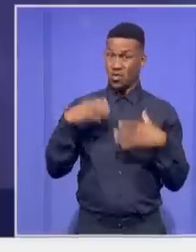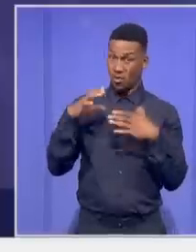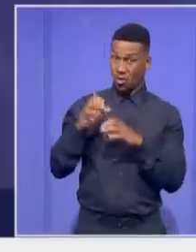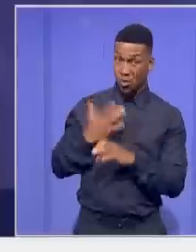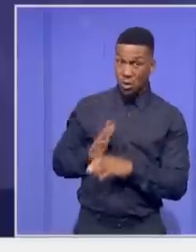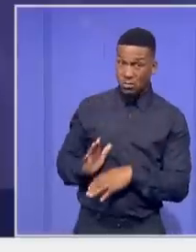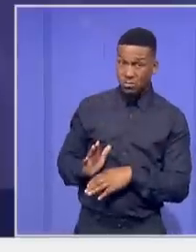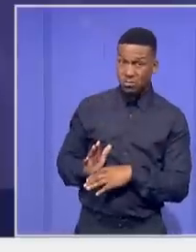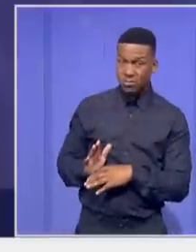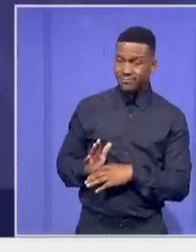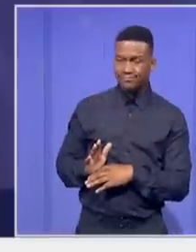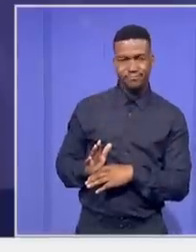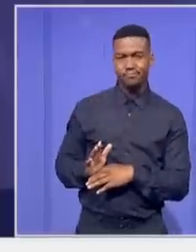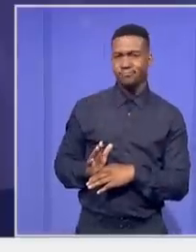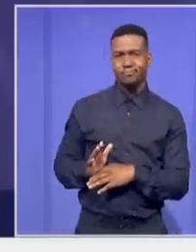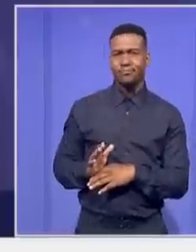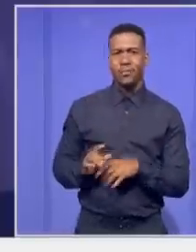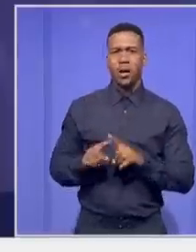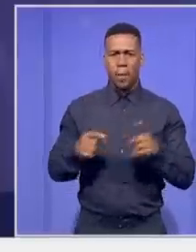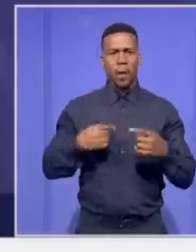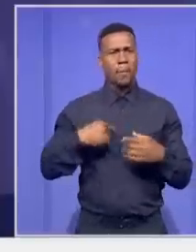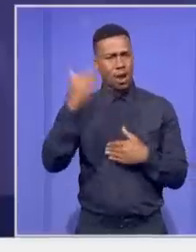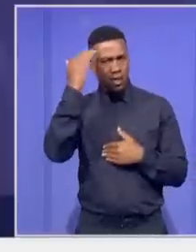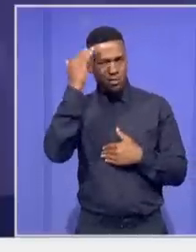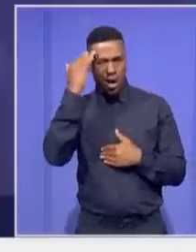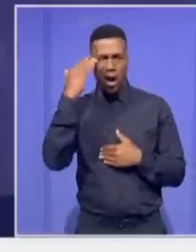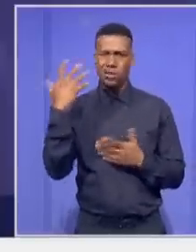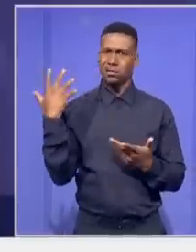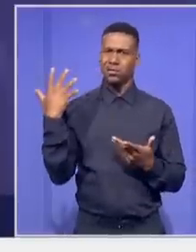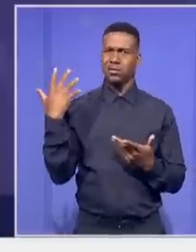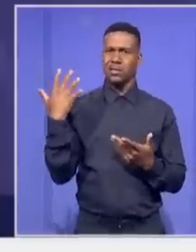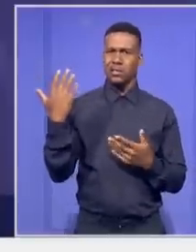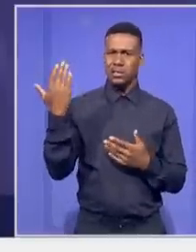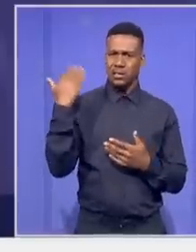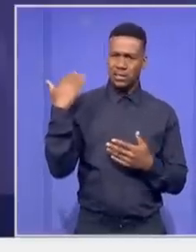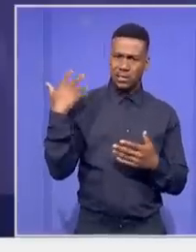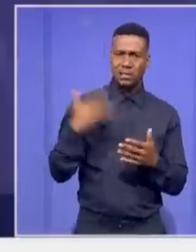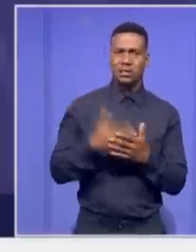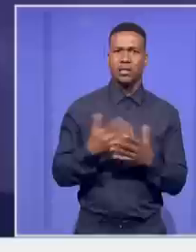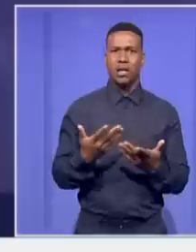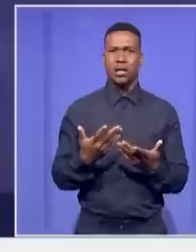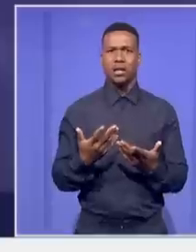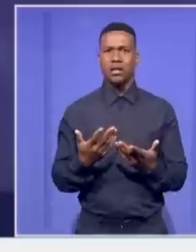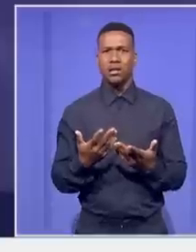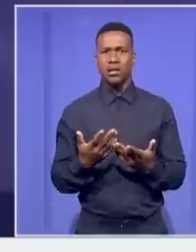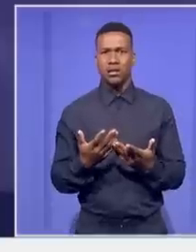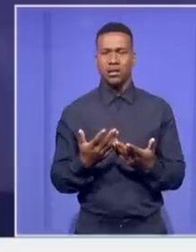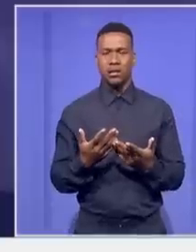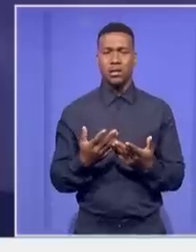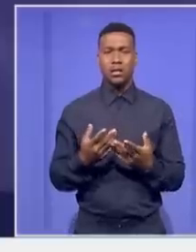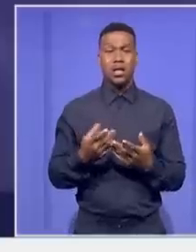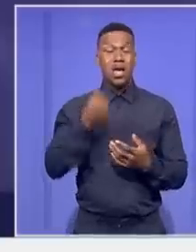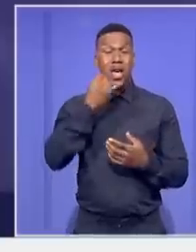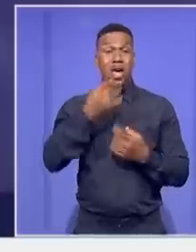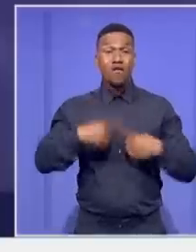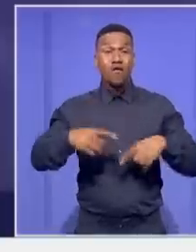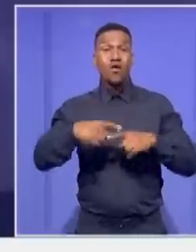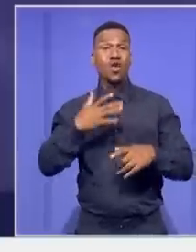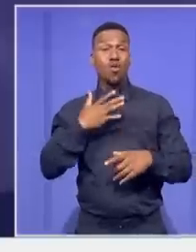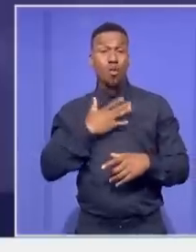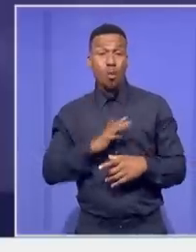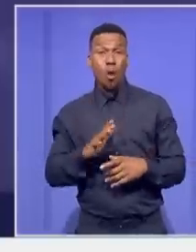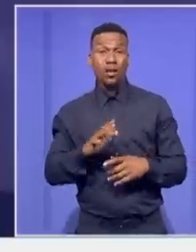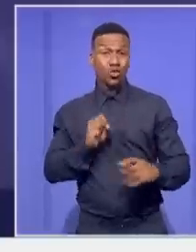on. But I knew that we'd have to show incredible issue and message discipline if we wanted to make an impact